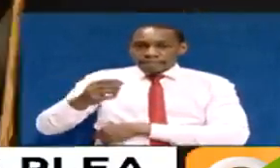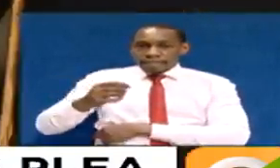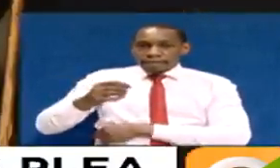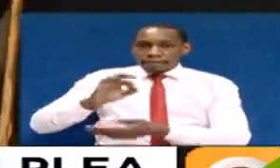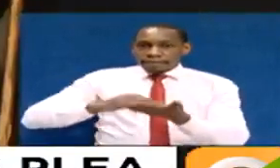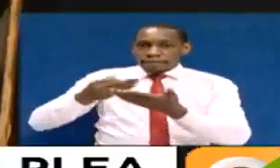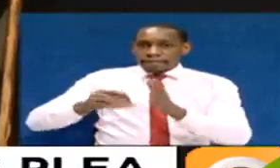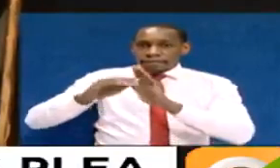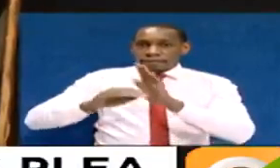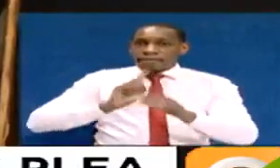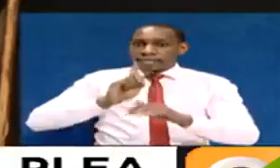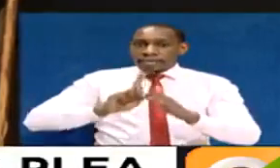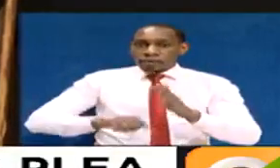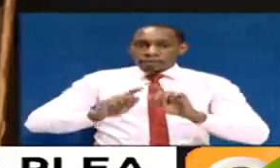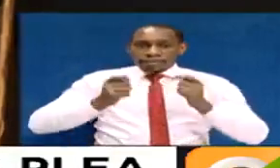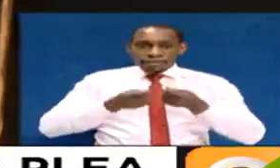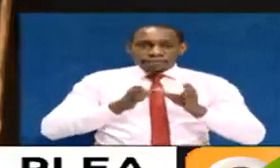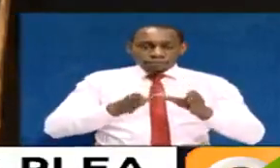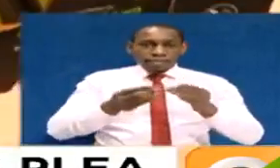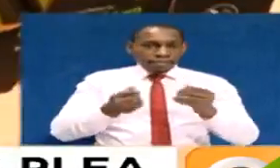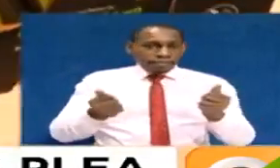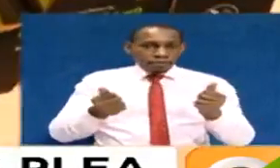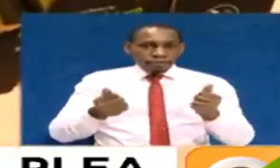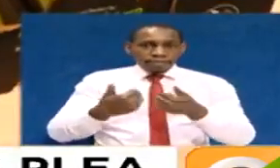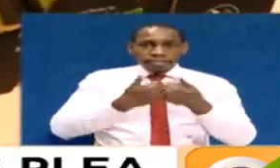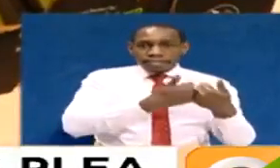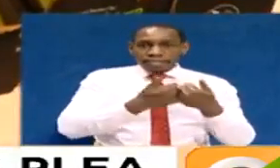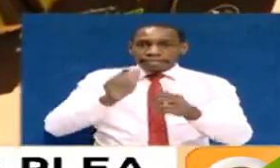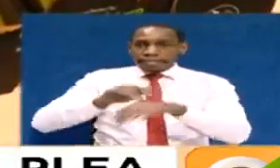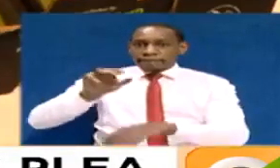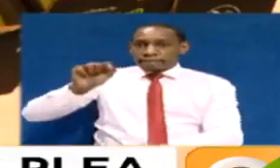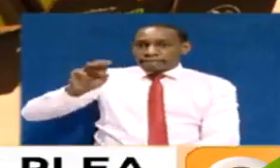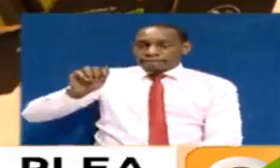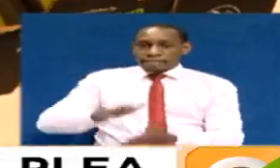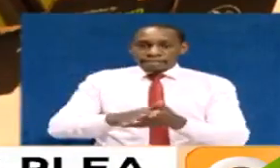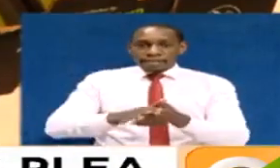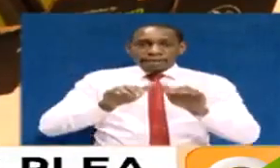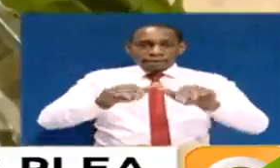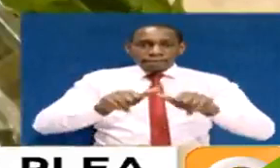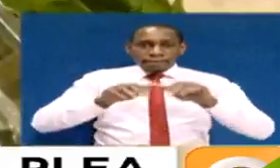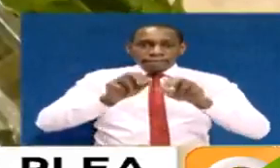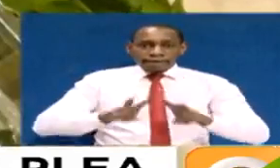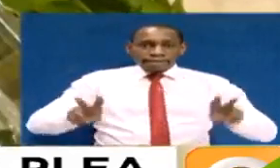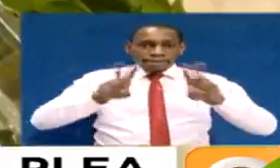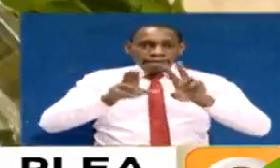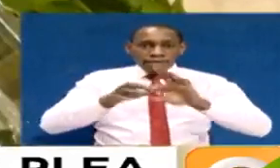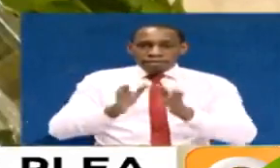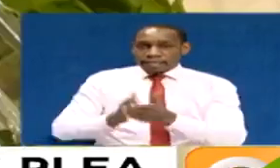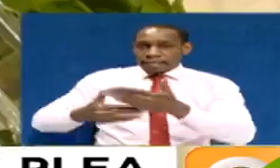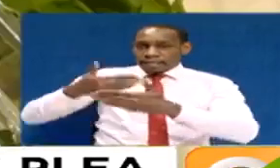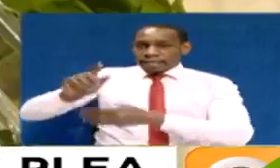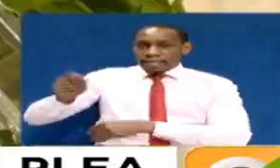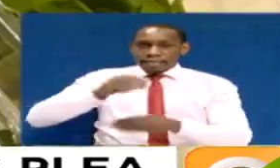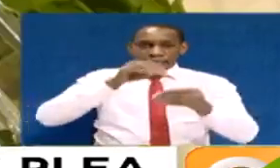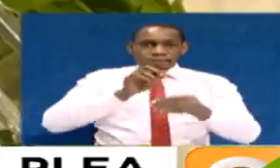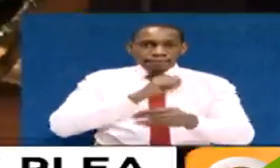EU-funded program, say the task force will greatly address bottlenecks faced by SMEs in the horticulture value chain. Already, Next Kenya has